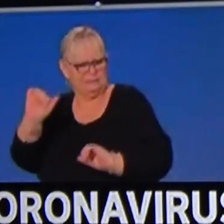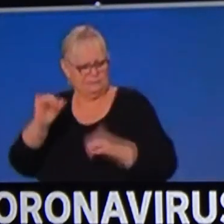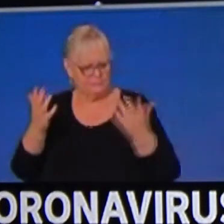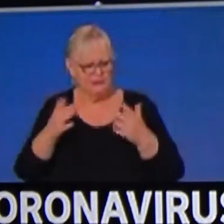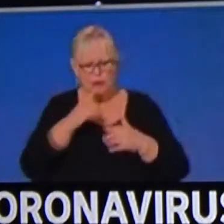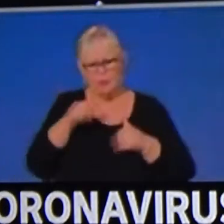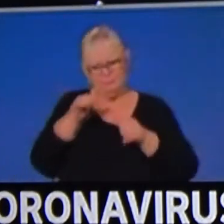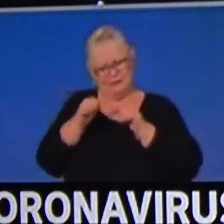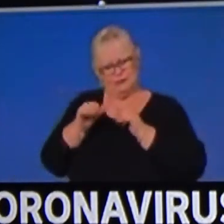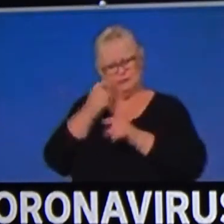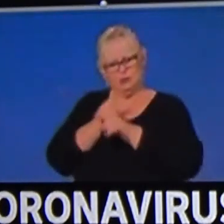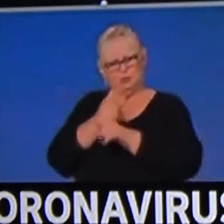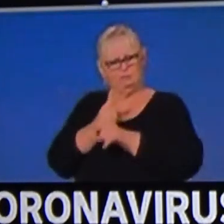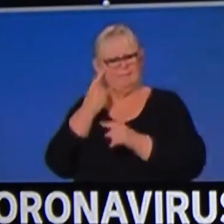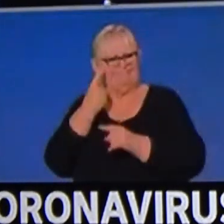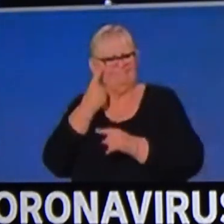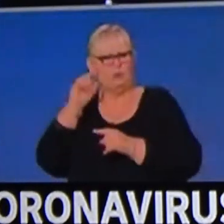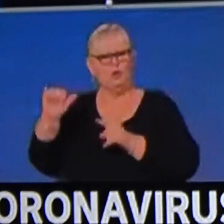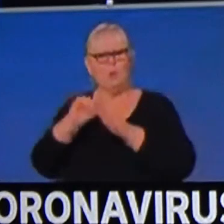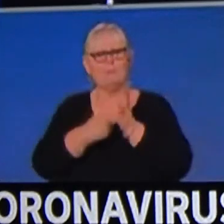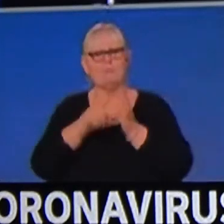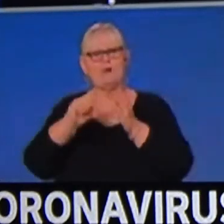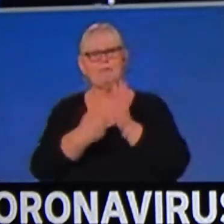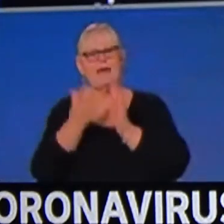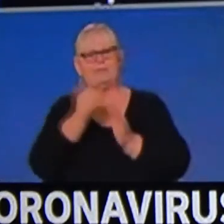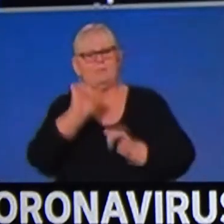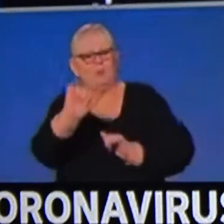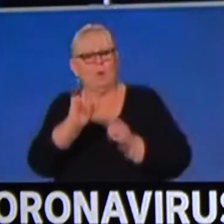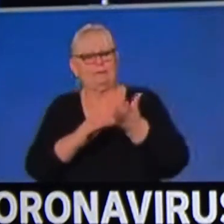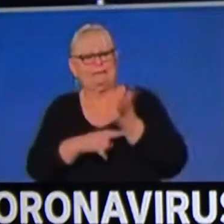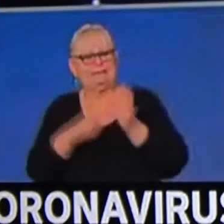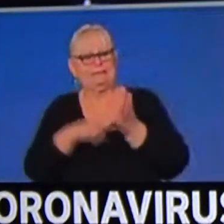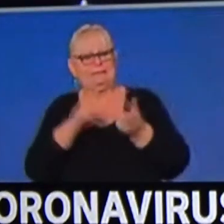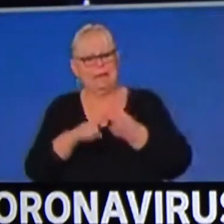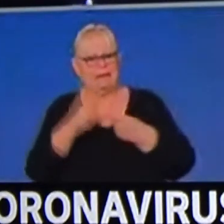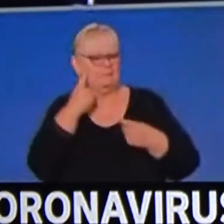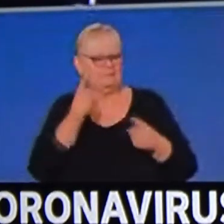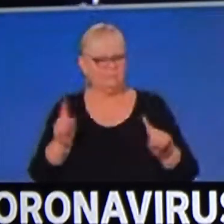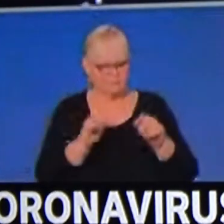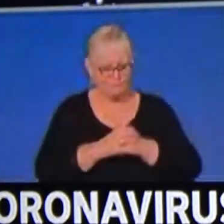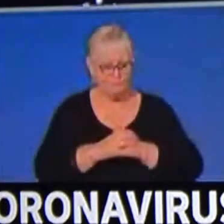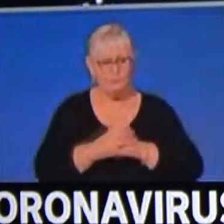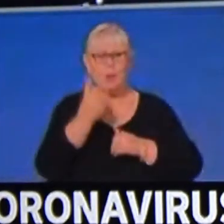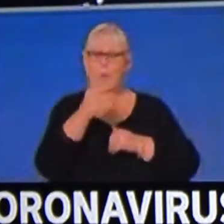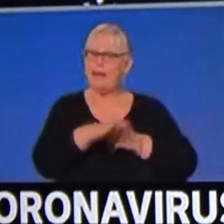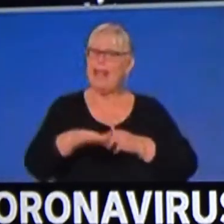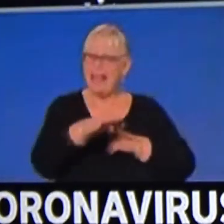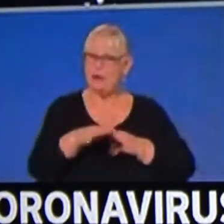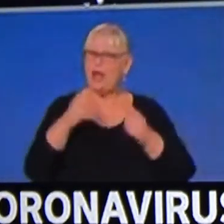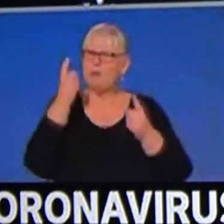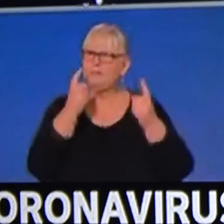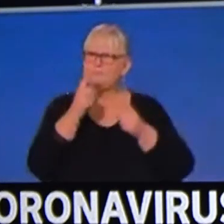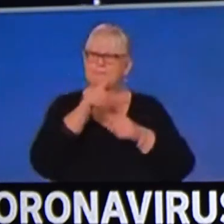you to the individual states and territories where they may choose to do that over the next few weeks. One of those areas which we'll be considering again